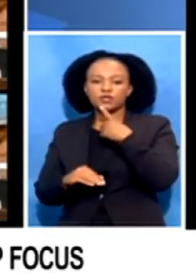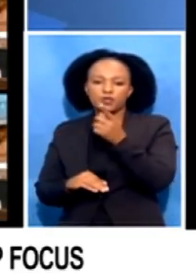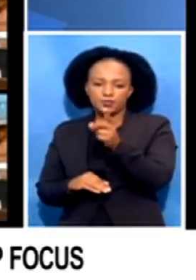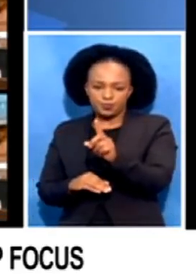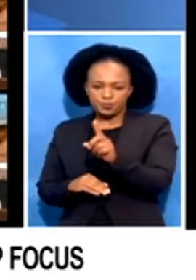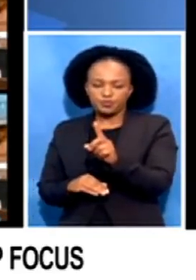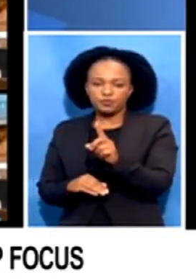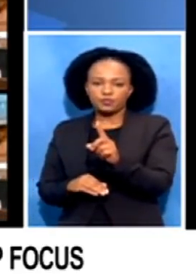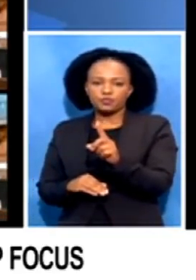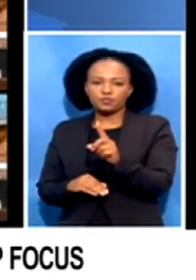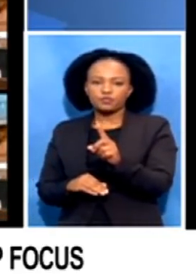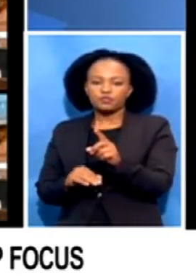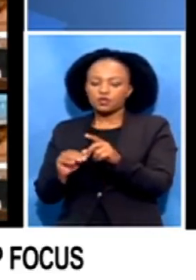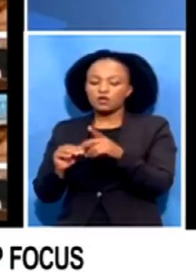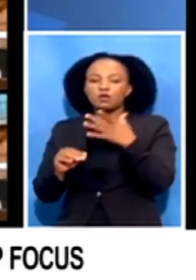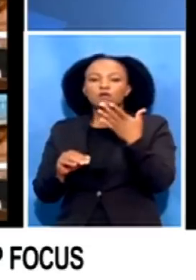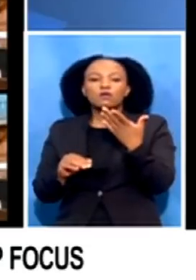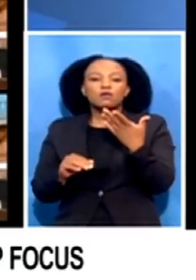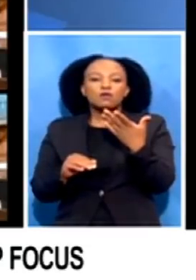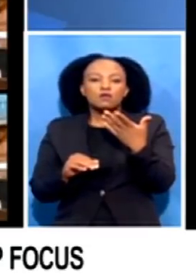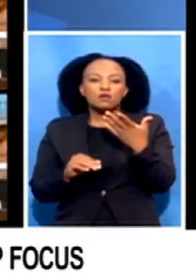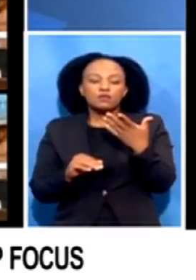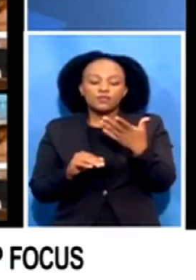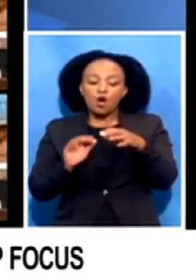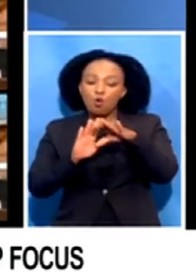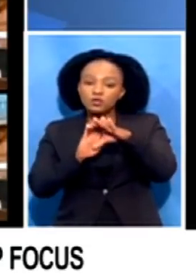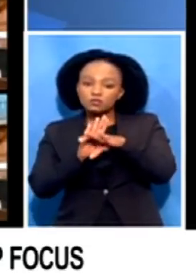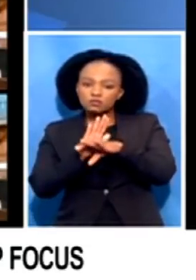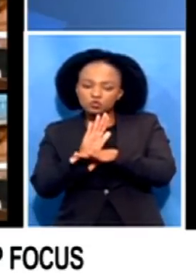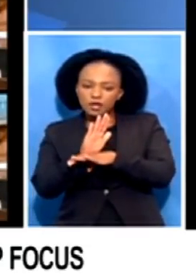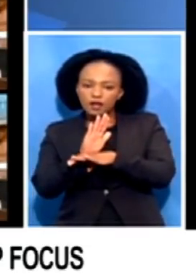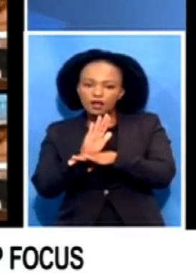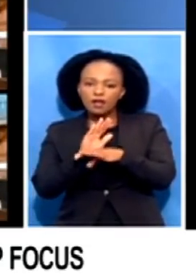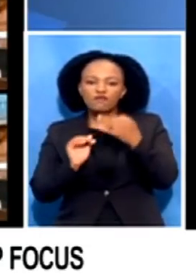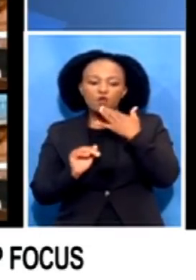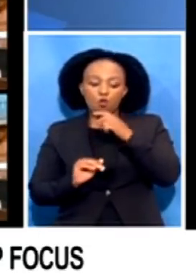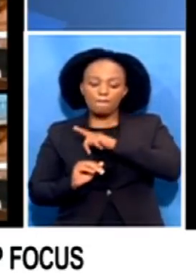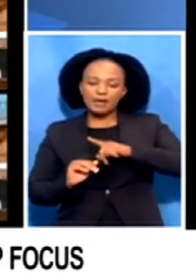our president. And we're also dealing with whether or not